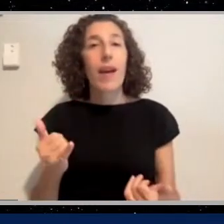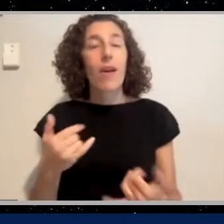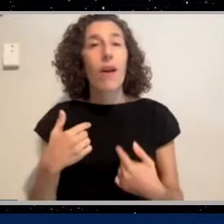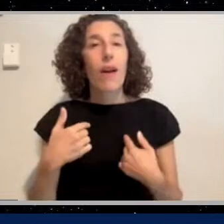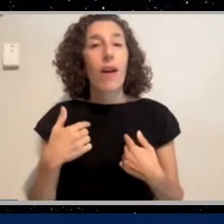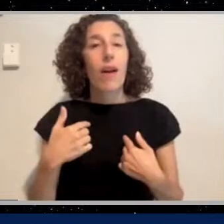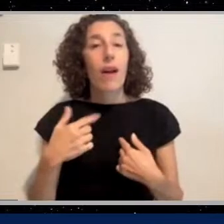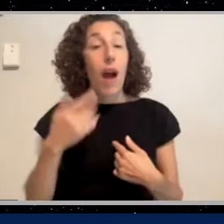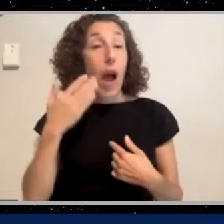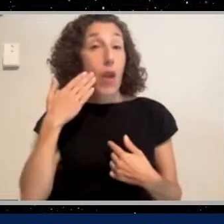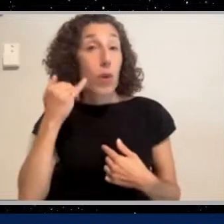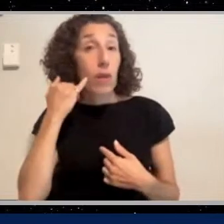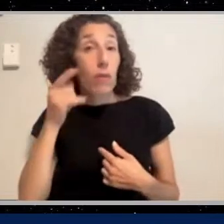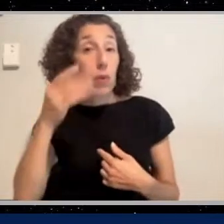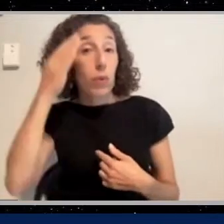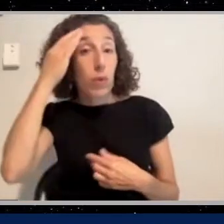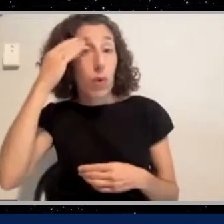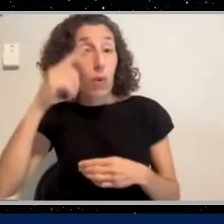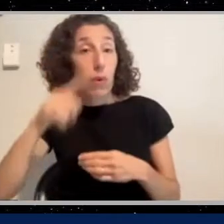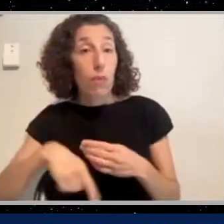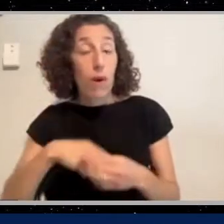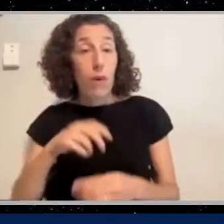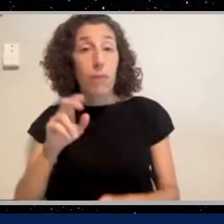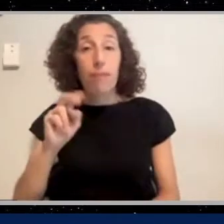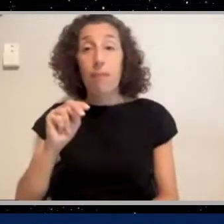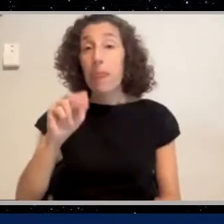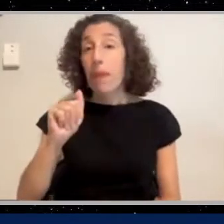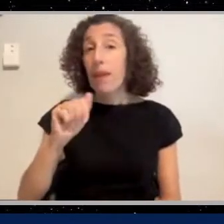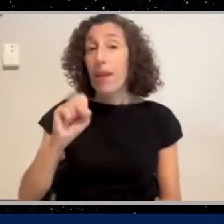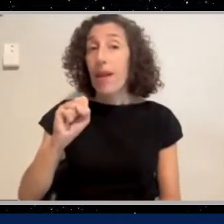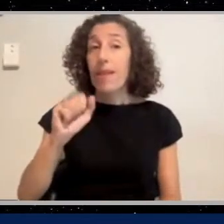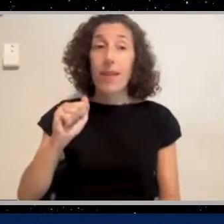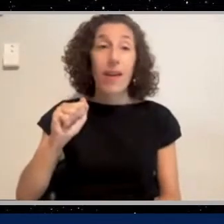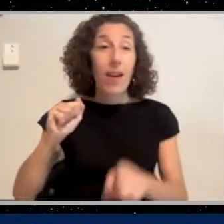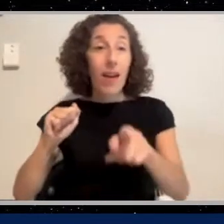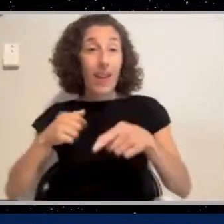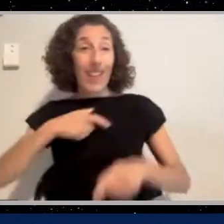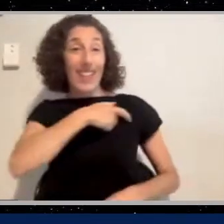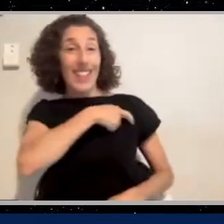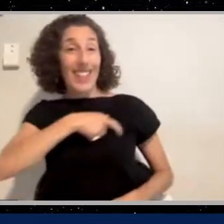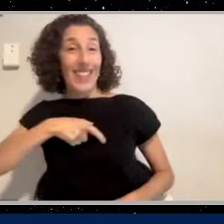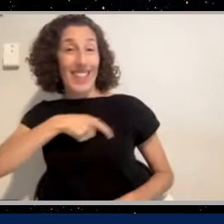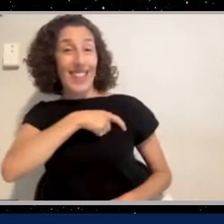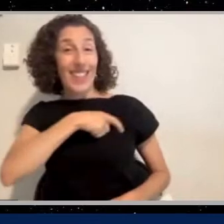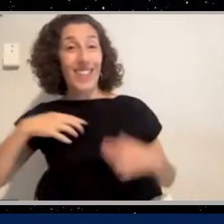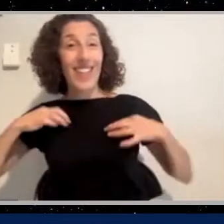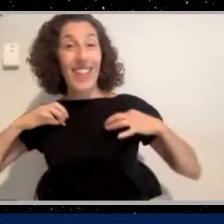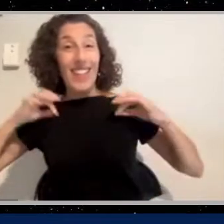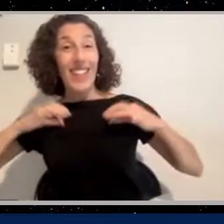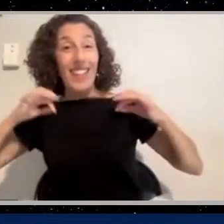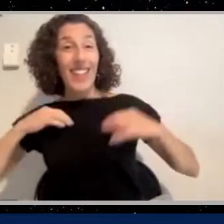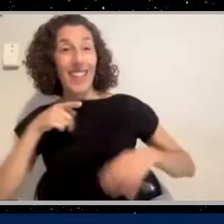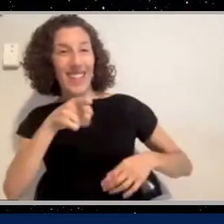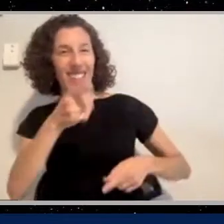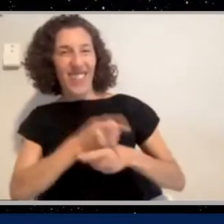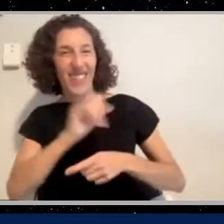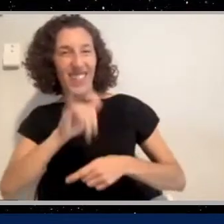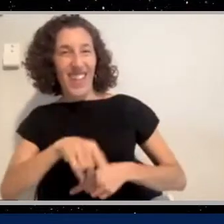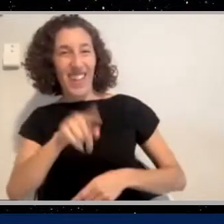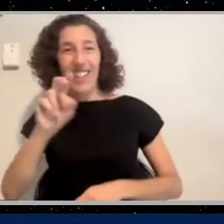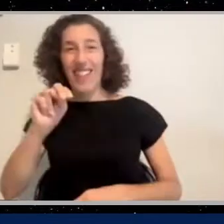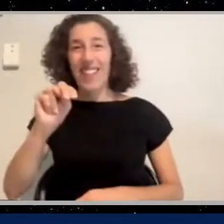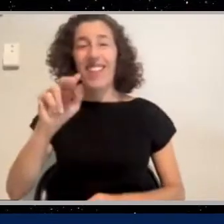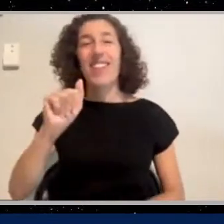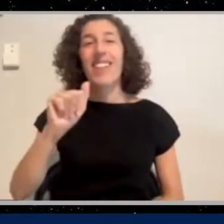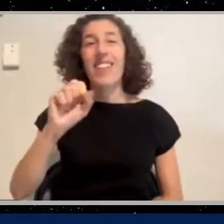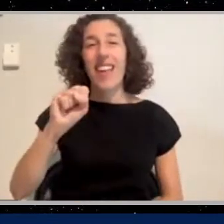if you've heard of it, it's called NASA Spaceflight. I don't know if there's a logo on the screen anywhere of it. There. Oh, yeah. I don't know. There's one on the screen, too. Yeah, so I've